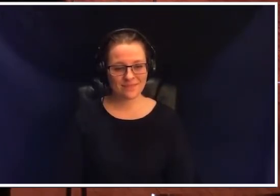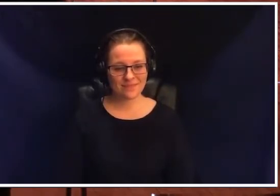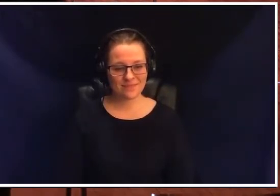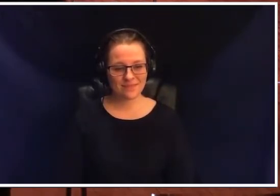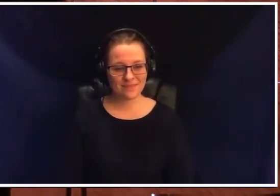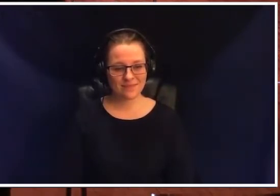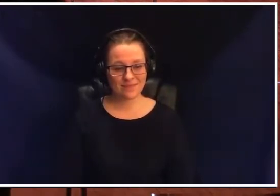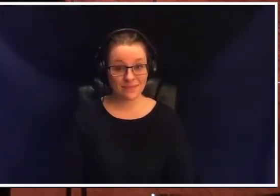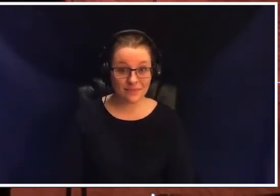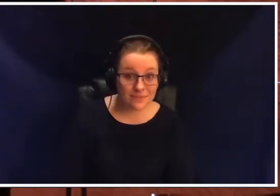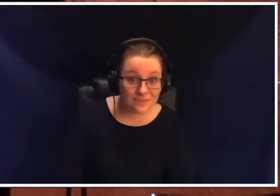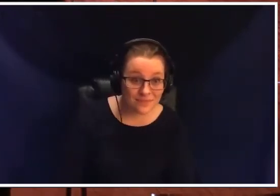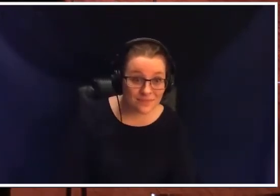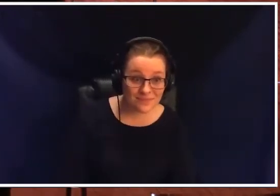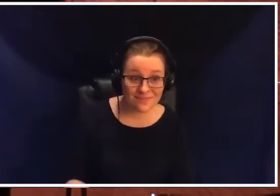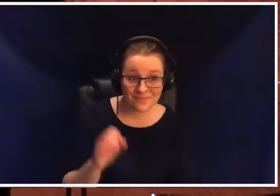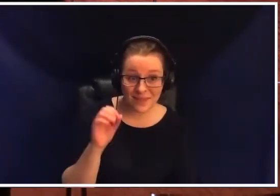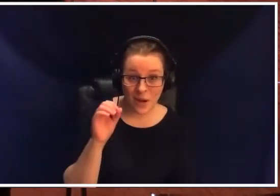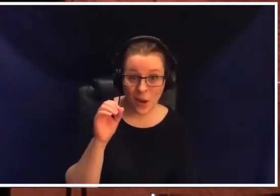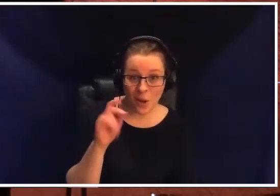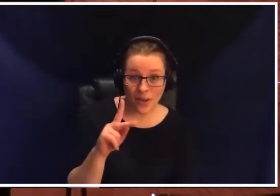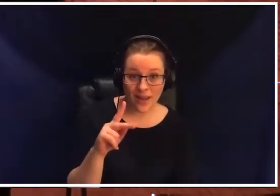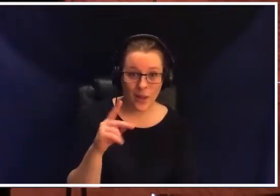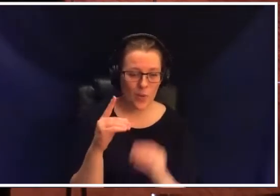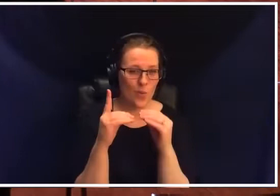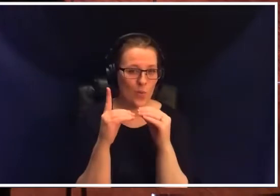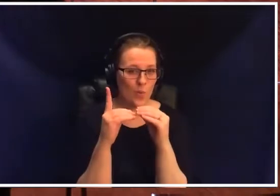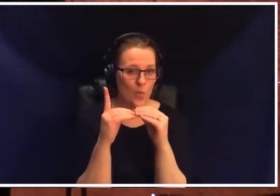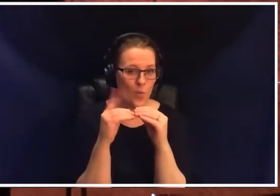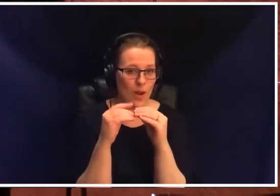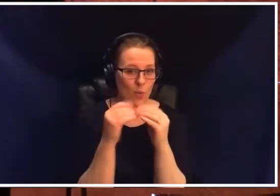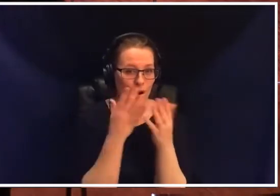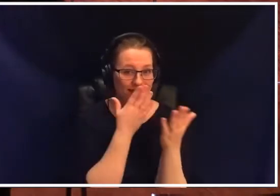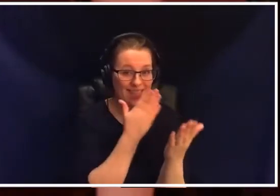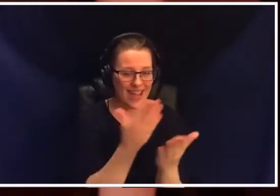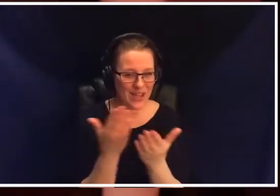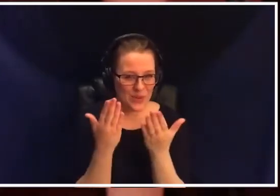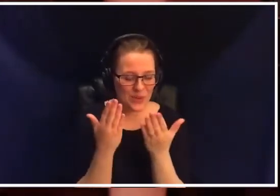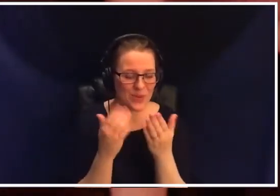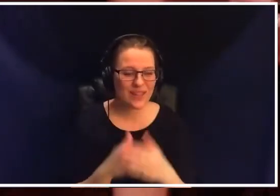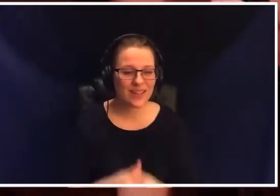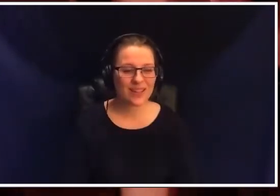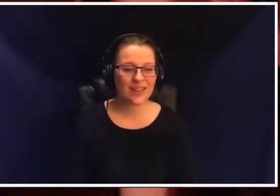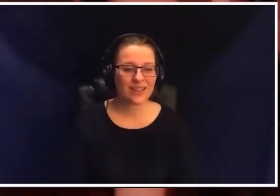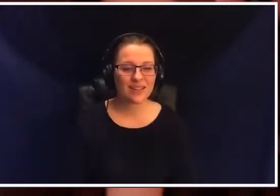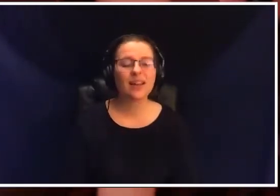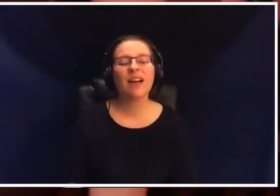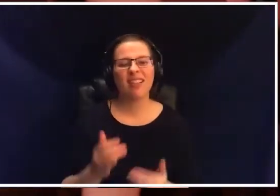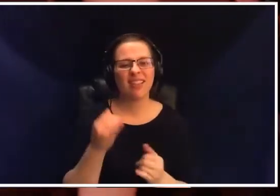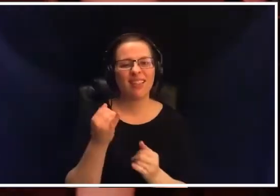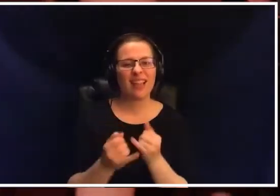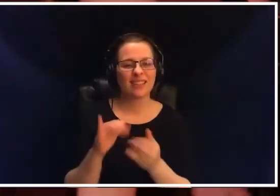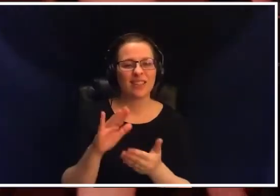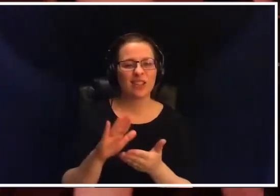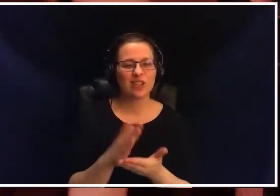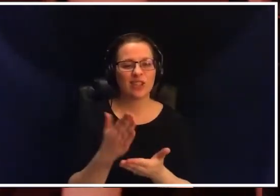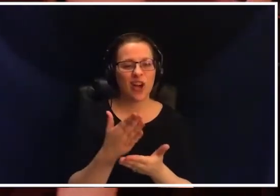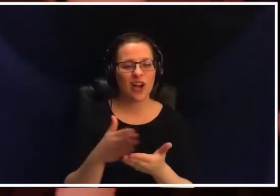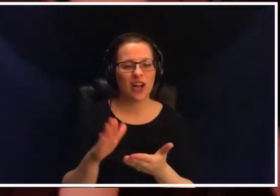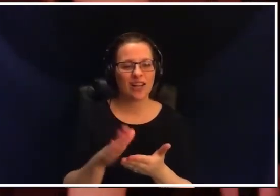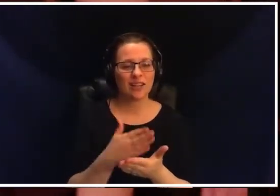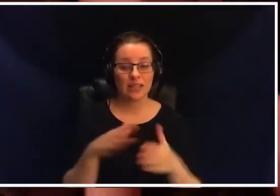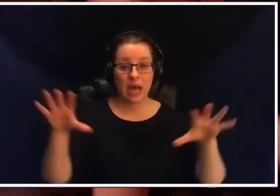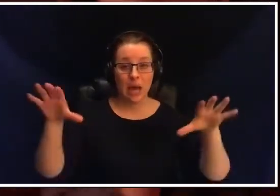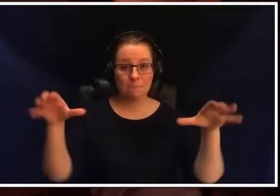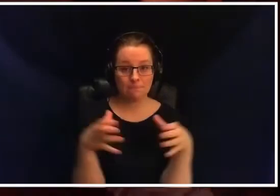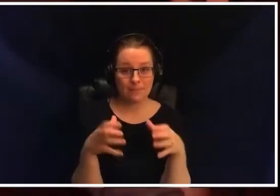All right, guys. Just one final thank you. Our next song will be our last one, and this is another group number.